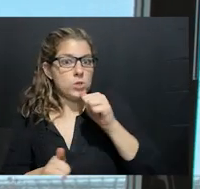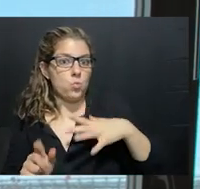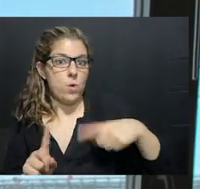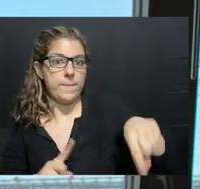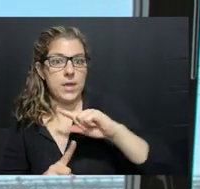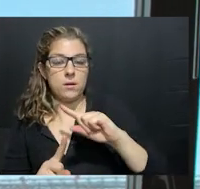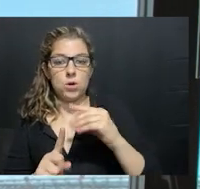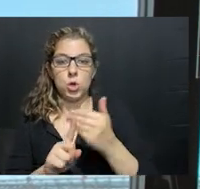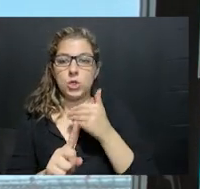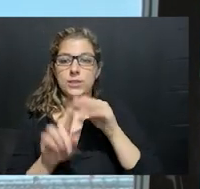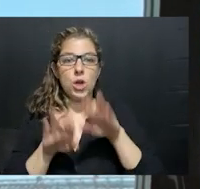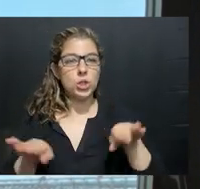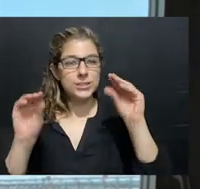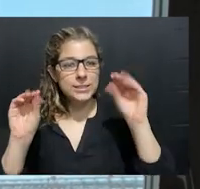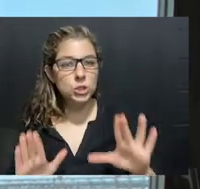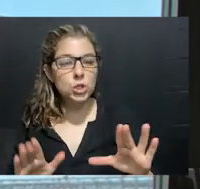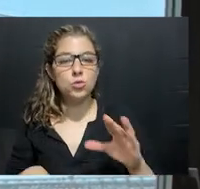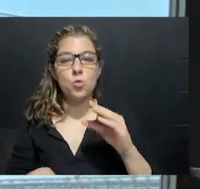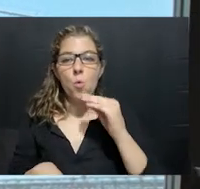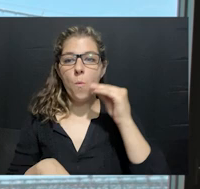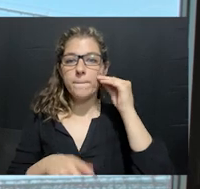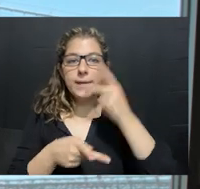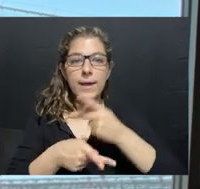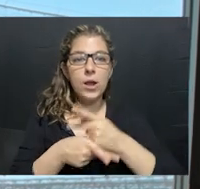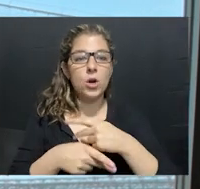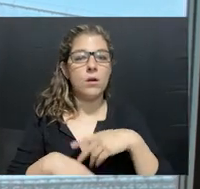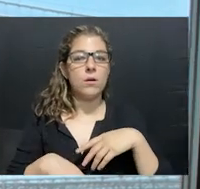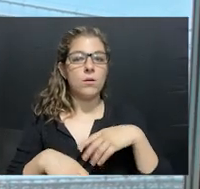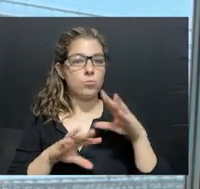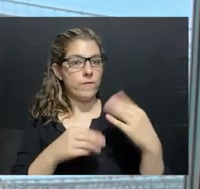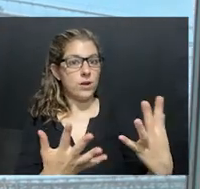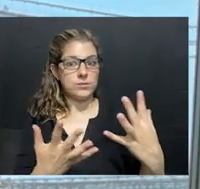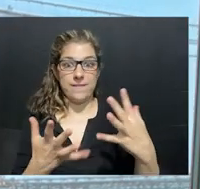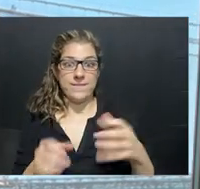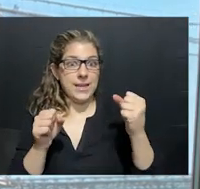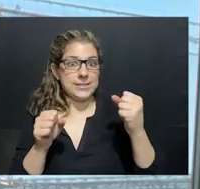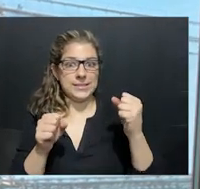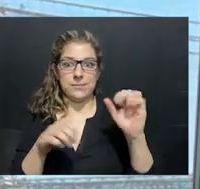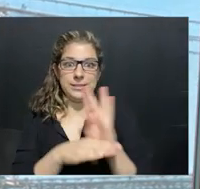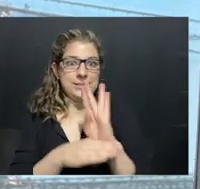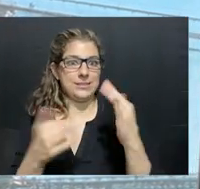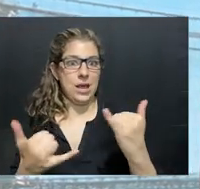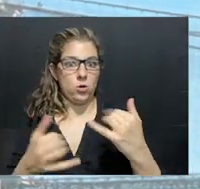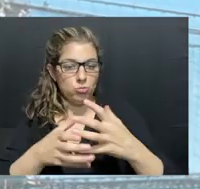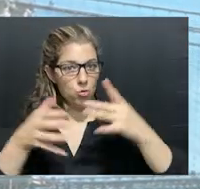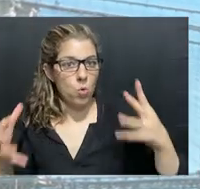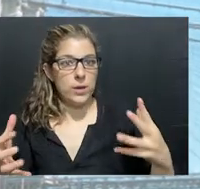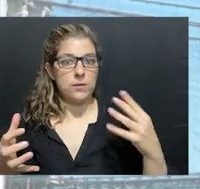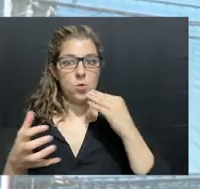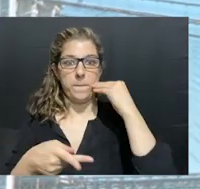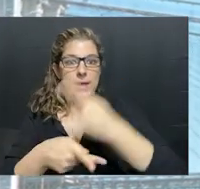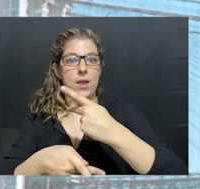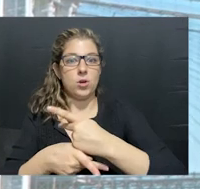early childhood teachers, who are home caregivers, one of the fastest expanding industries and sectors in